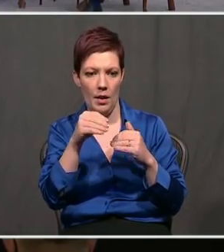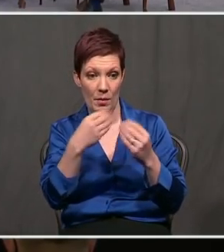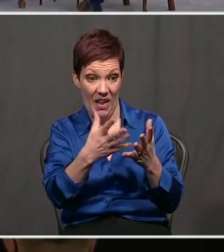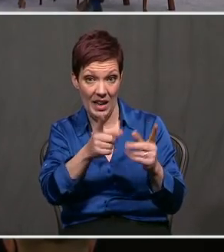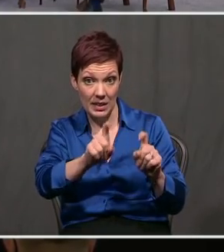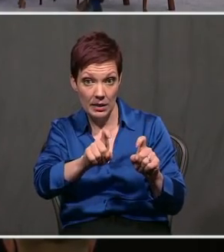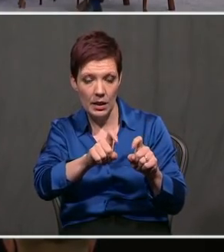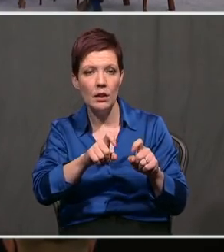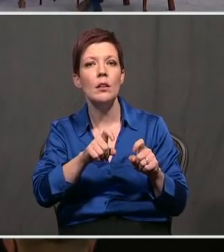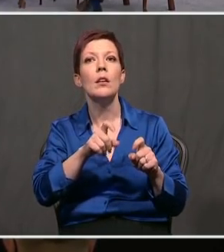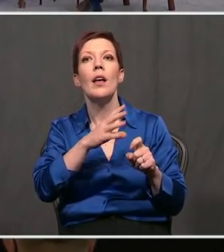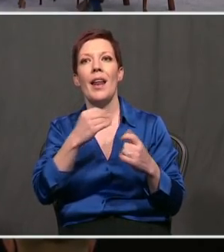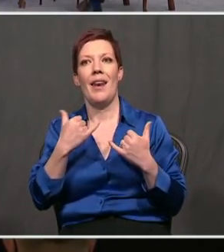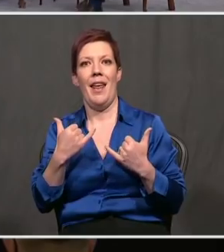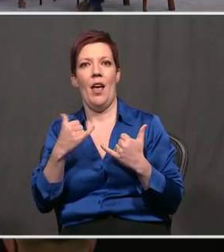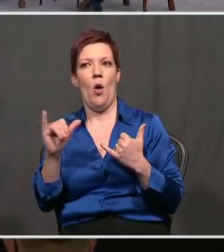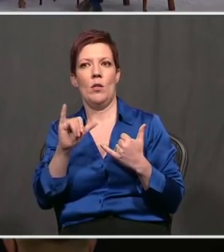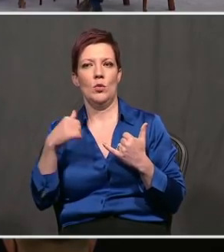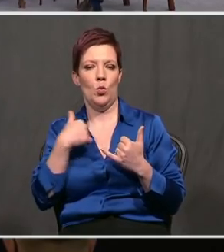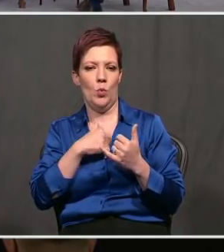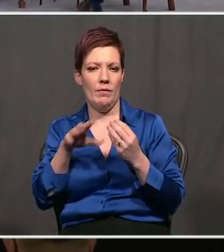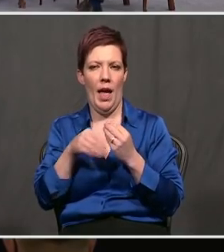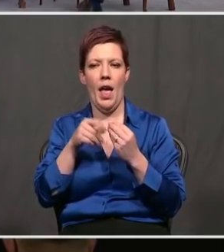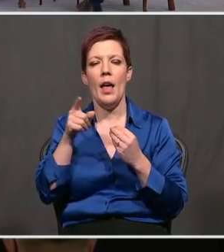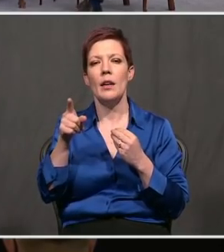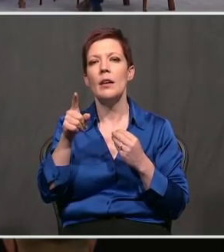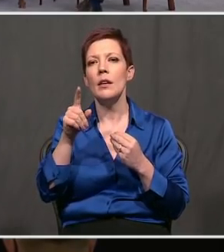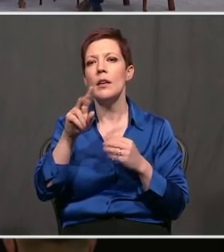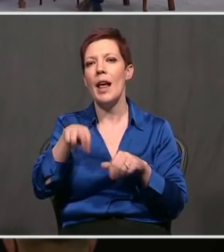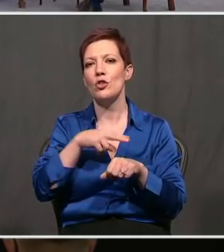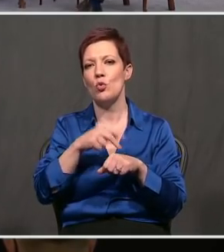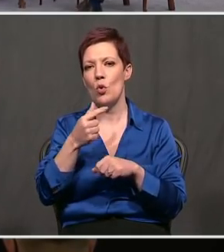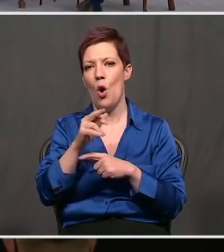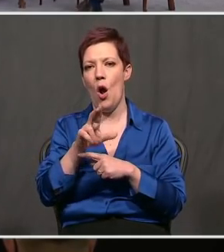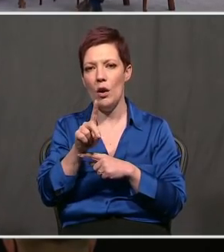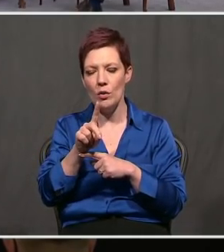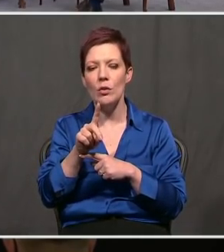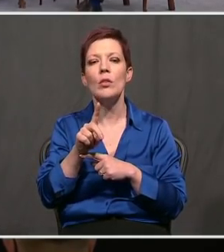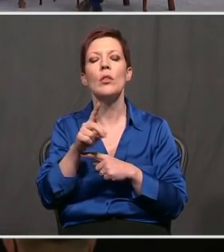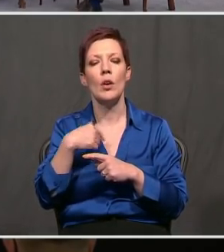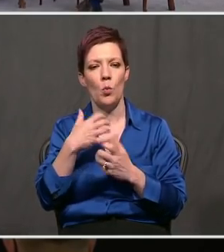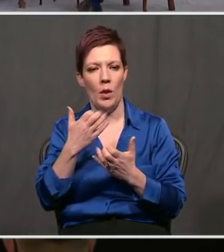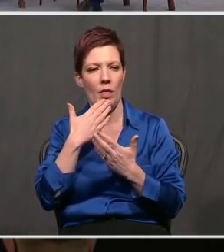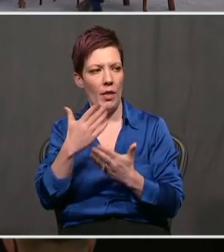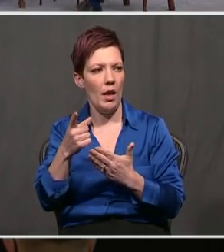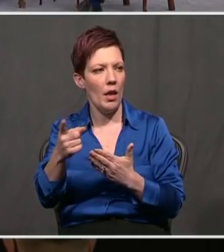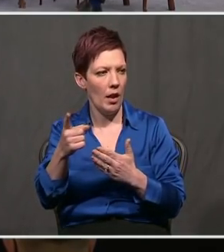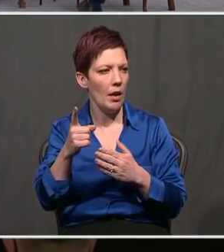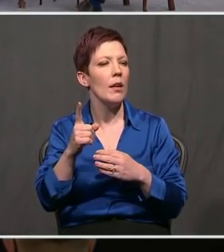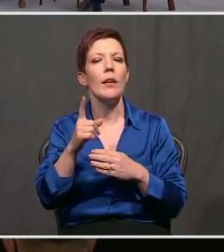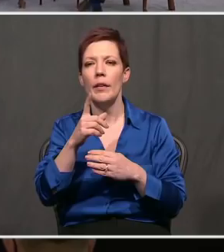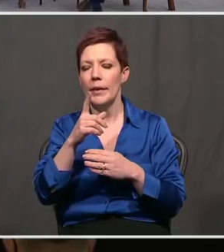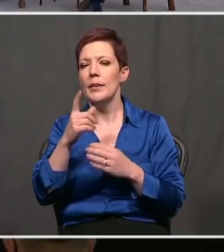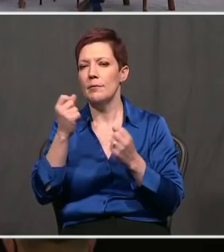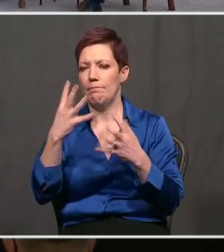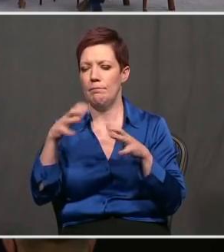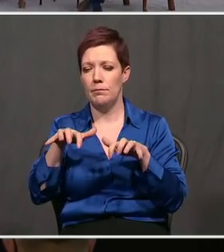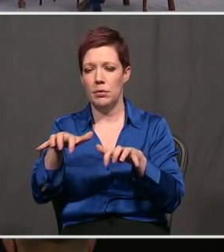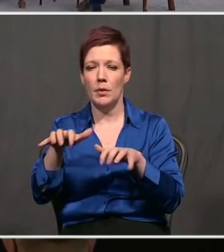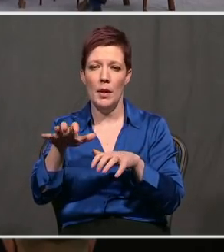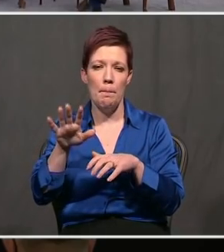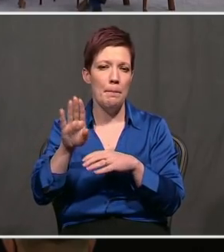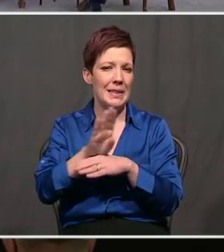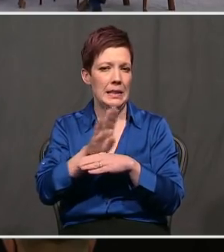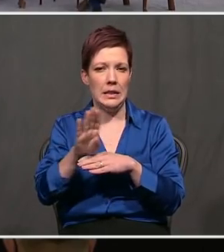up the National Guard. And by the way, I want to thank the administration for the extension of the Title 32 on the National Guard, because they're